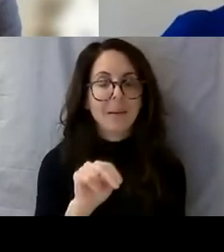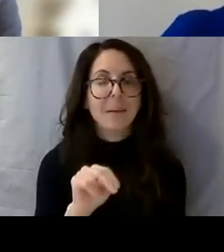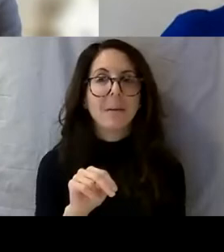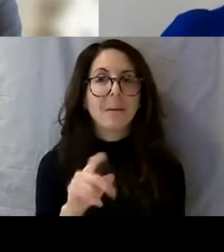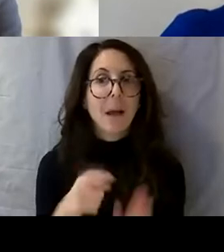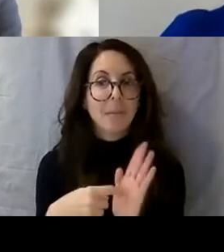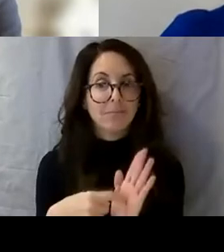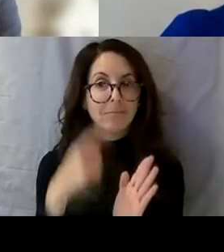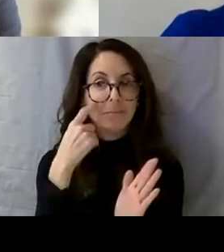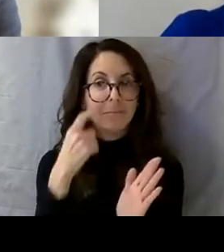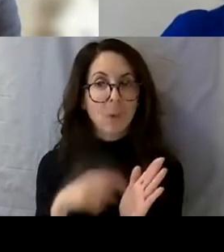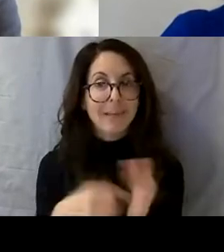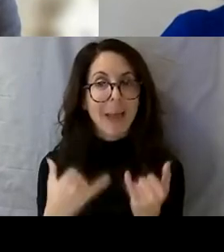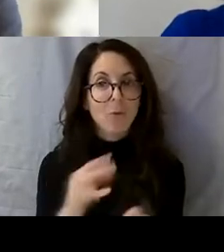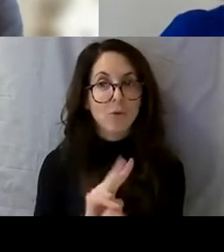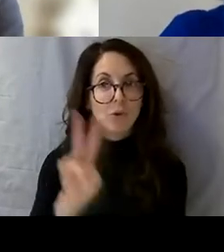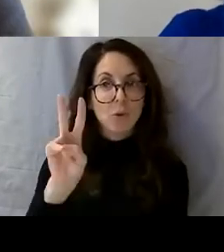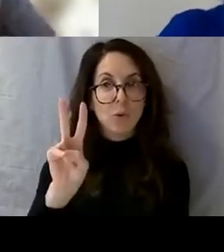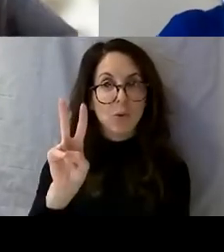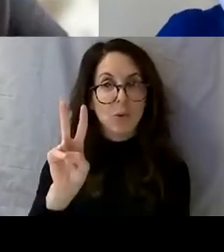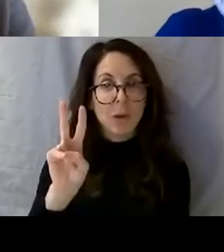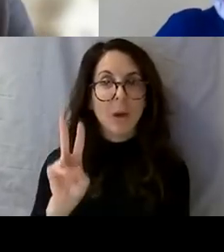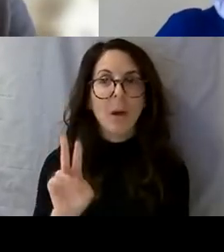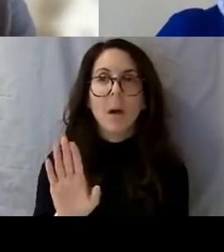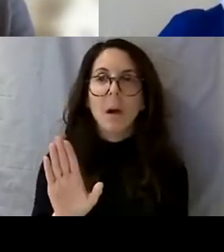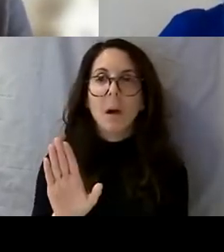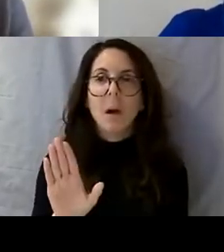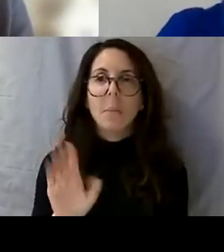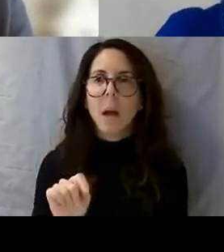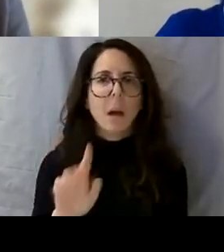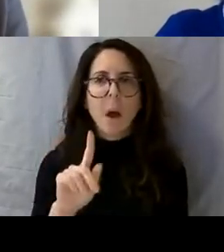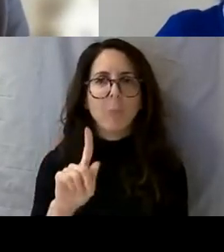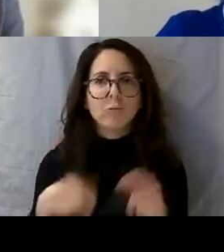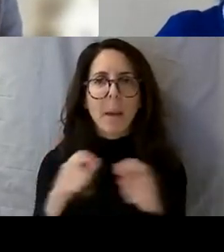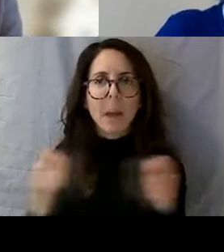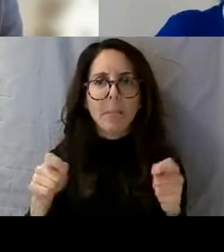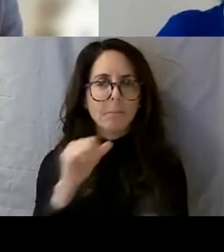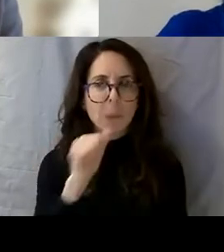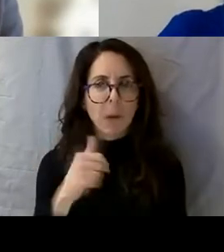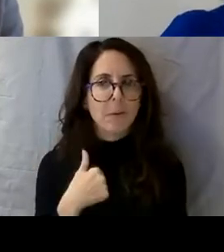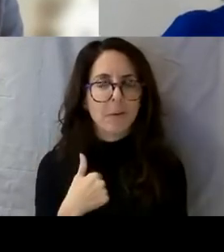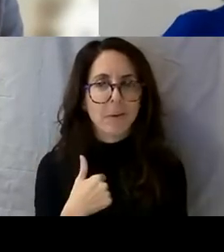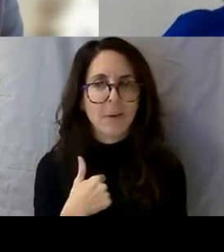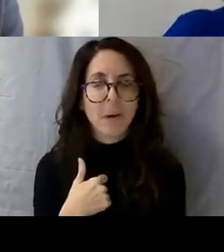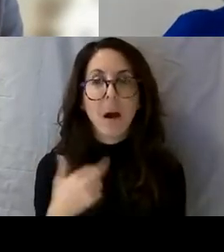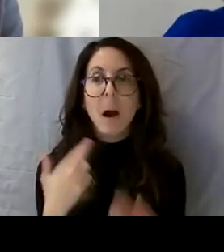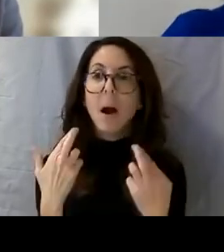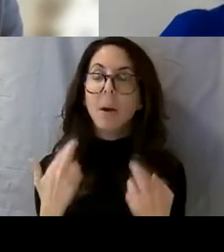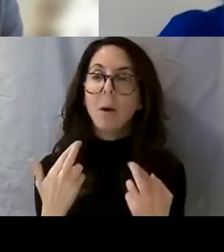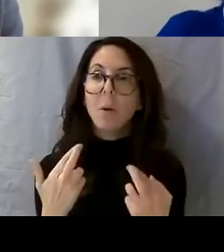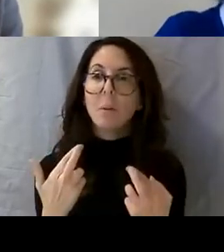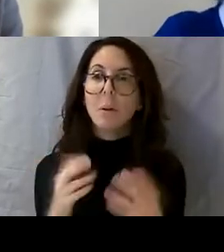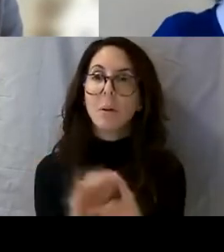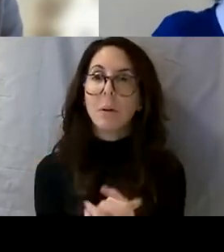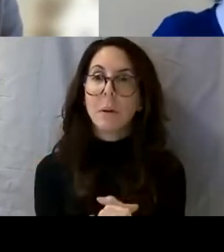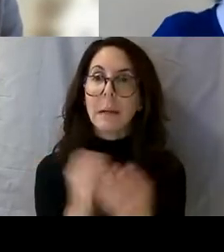hit 2 o'clock, but I'm not cutting things off. I'm hoping that many of